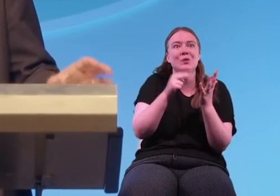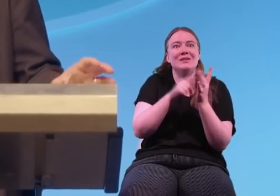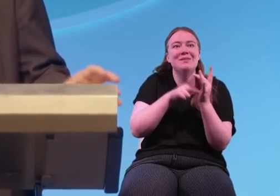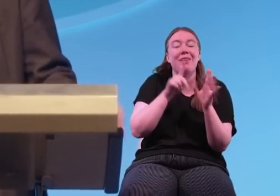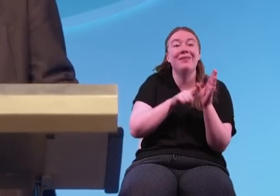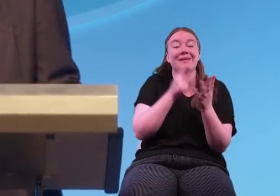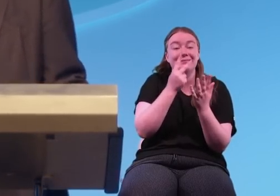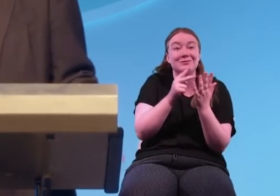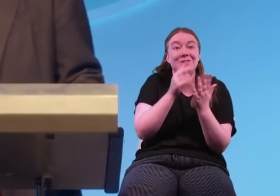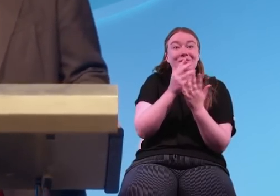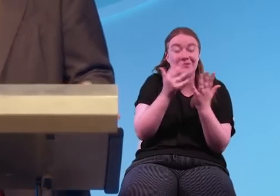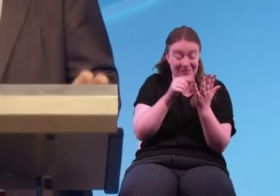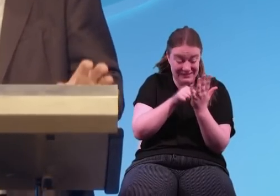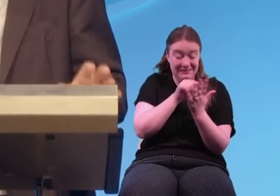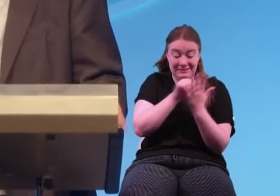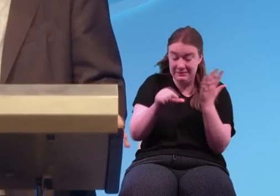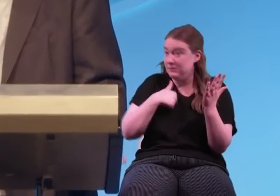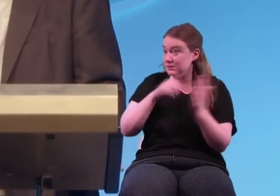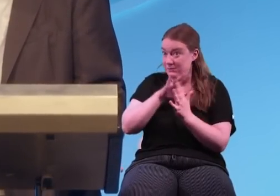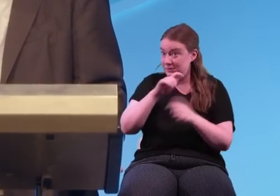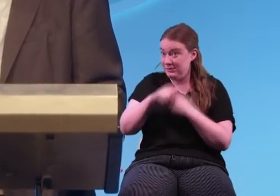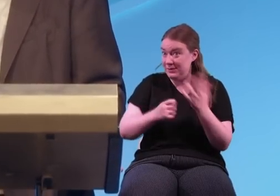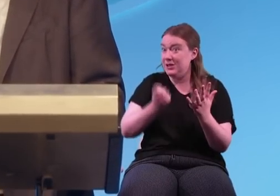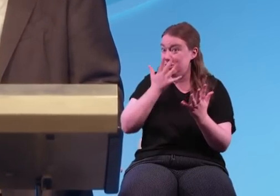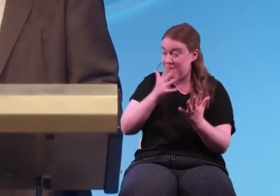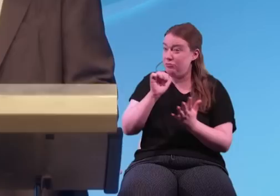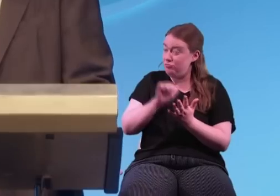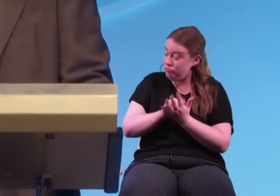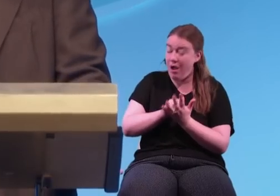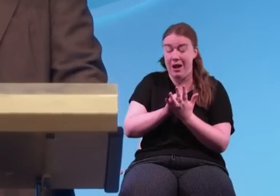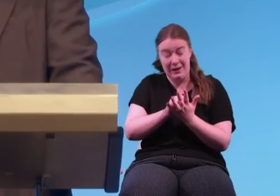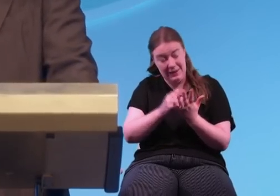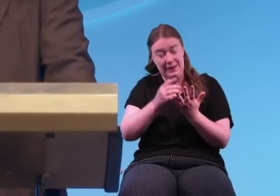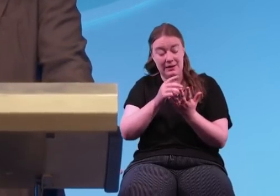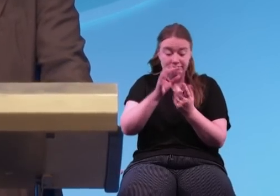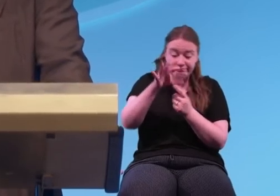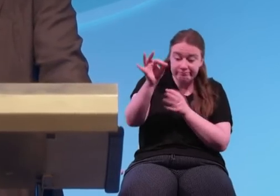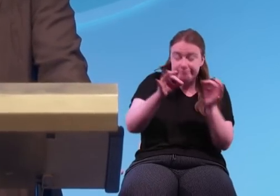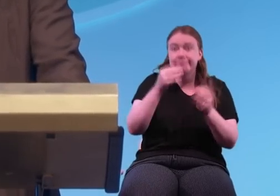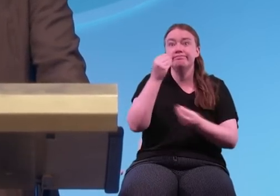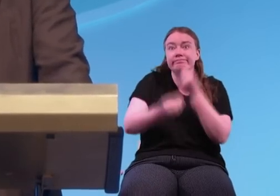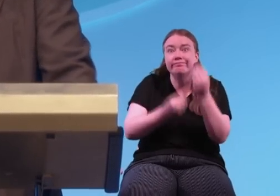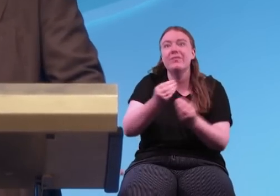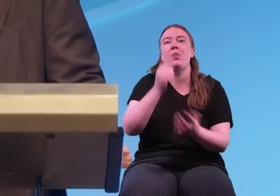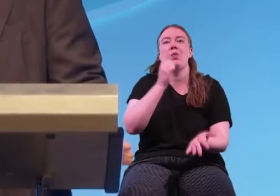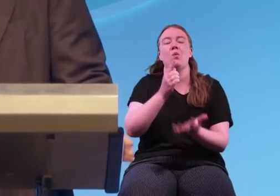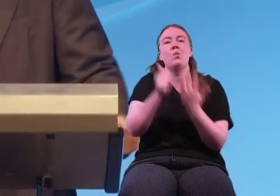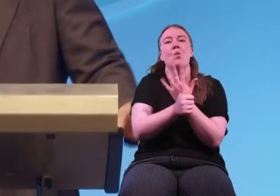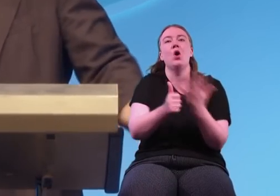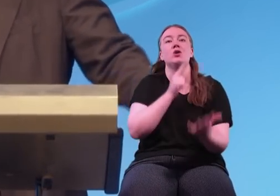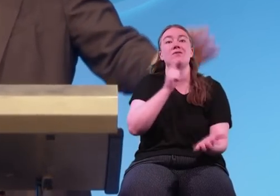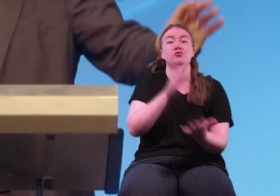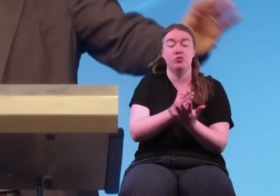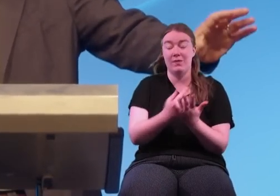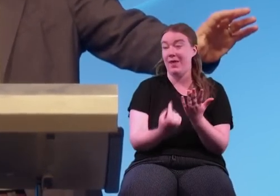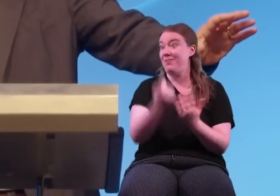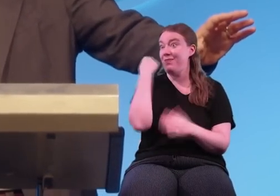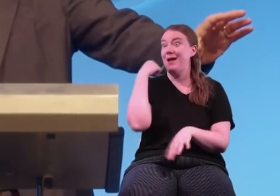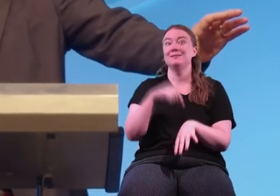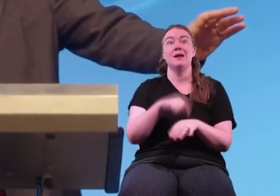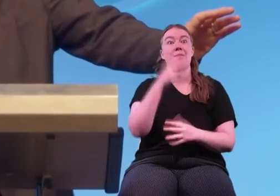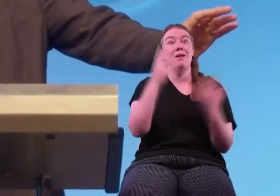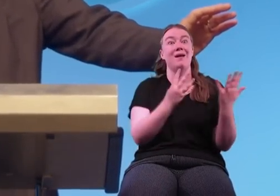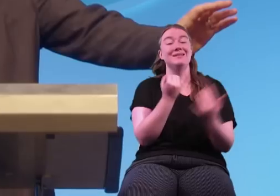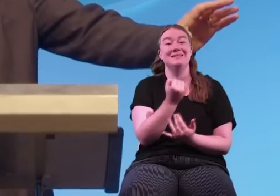God, a workman that needeth not to be ashamed, rightly dividing the word of truth. That, in 1967, was a very